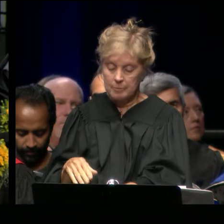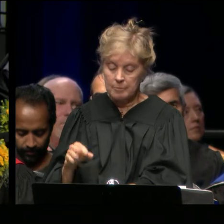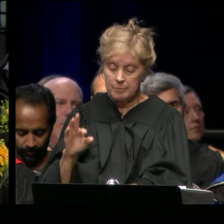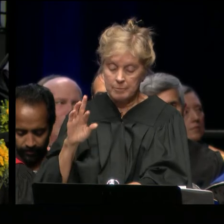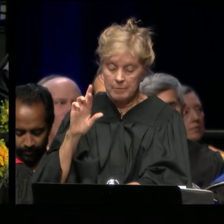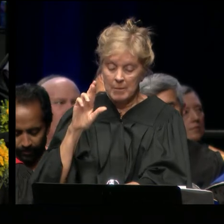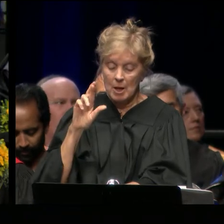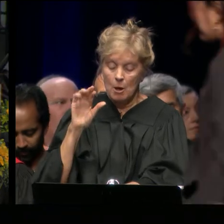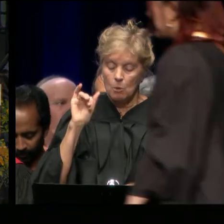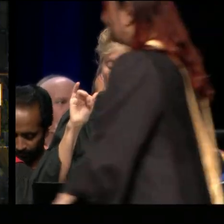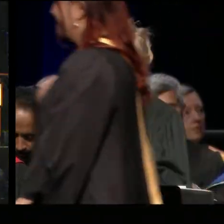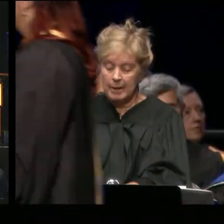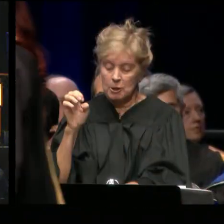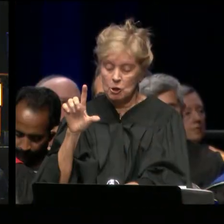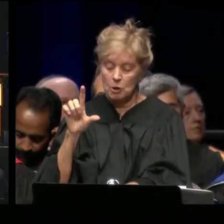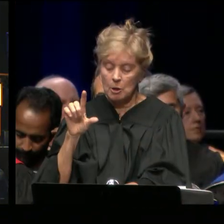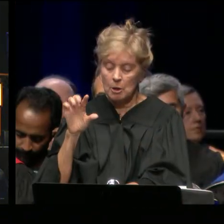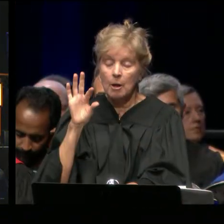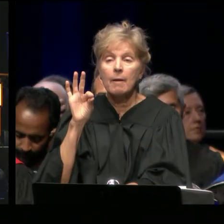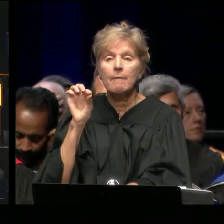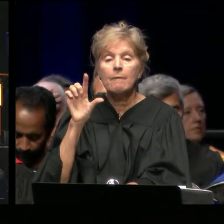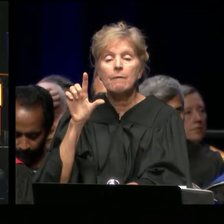Rachel Flores.